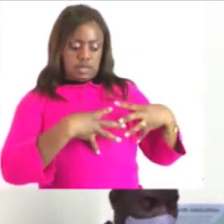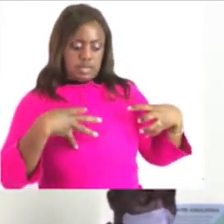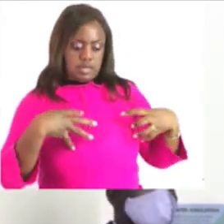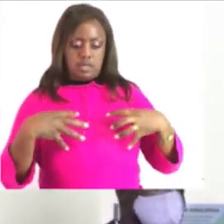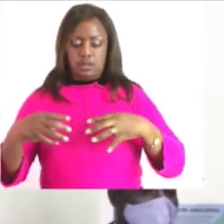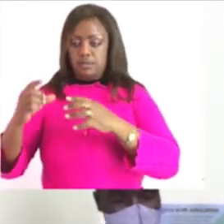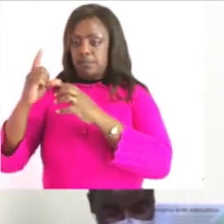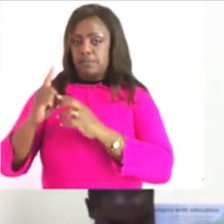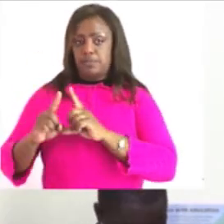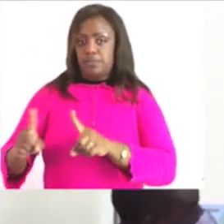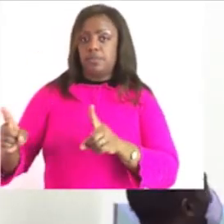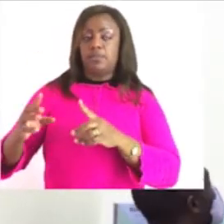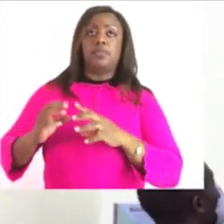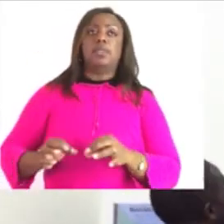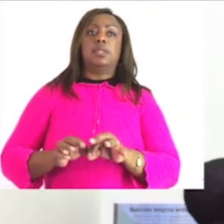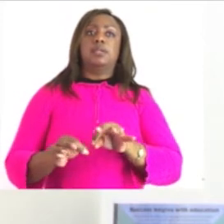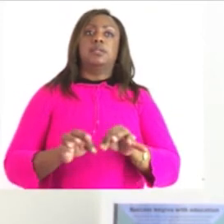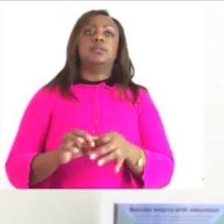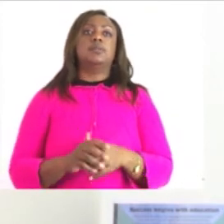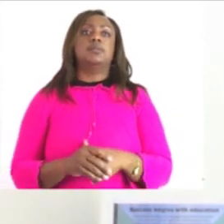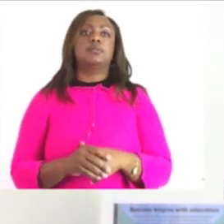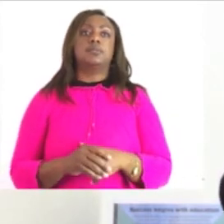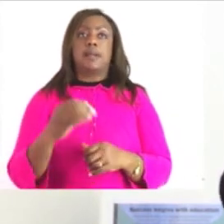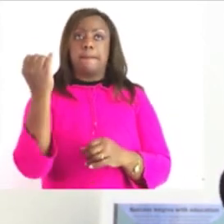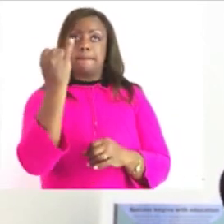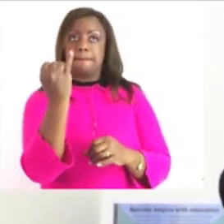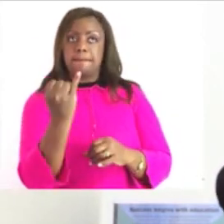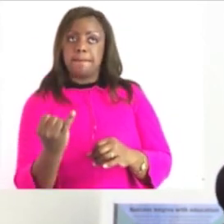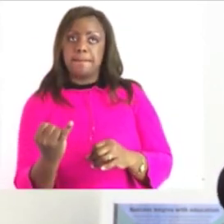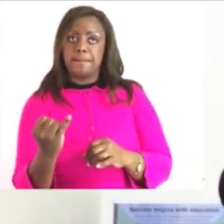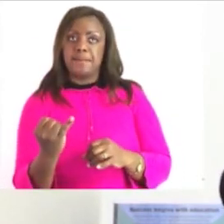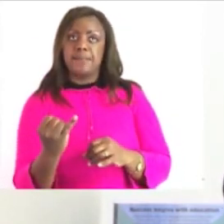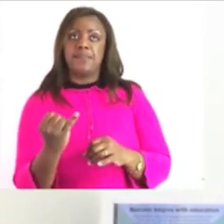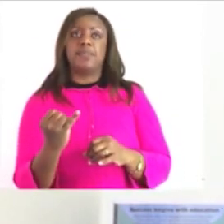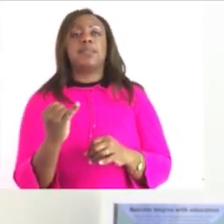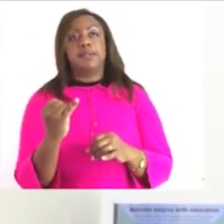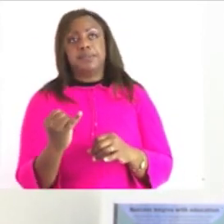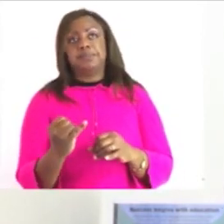have different sizes. Okay? So, just a rough drawing.